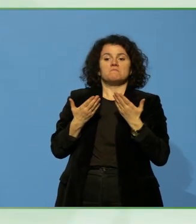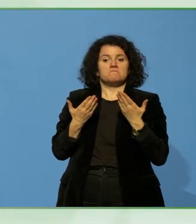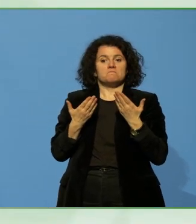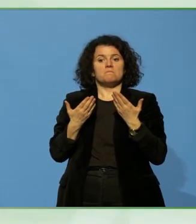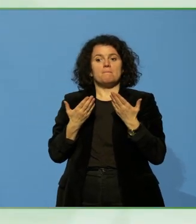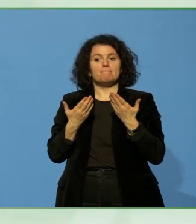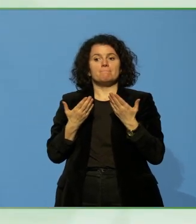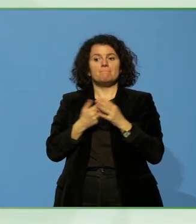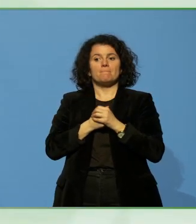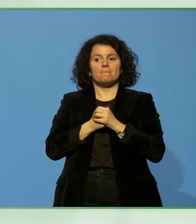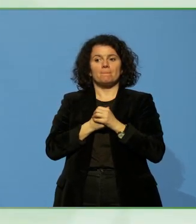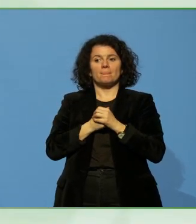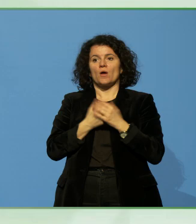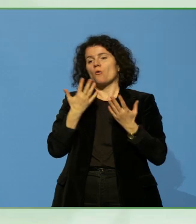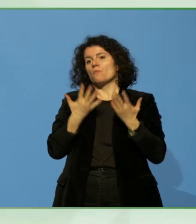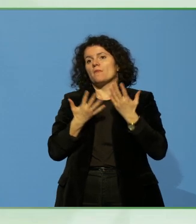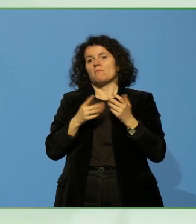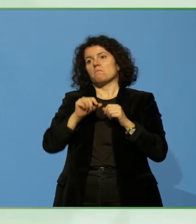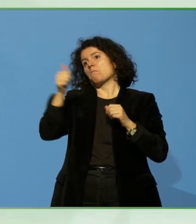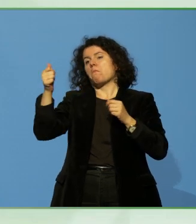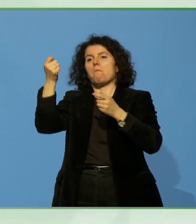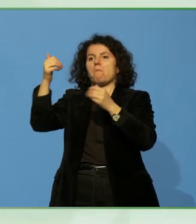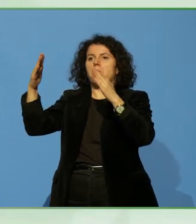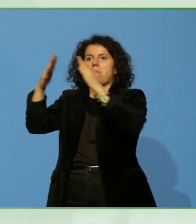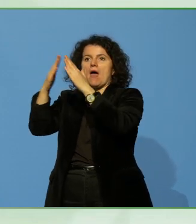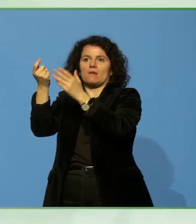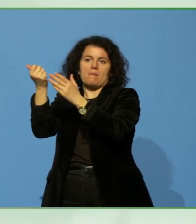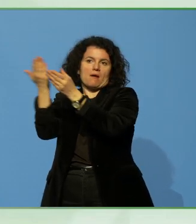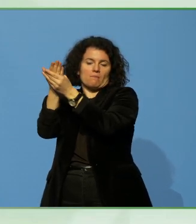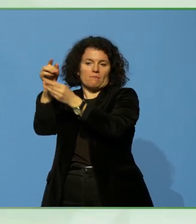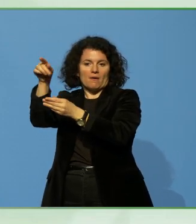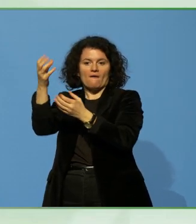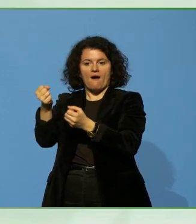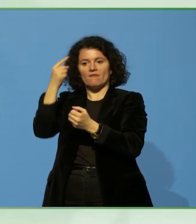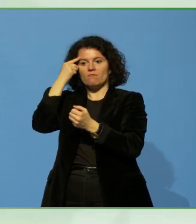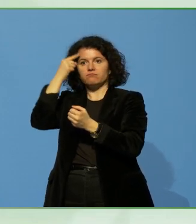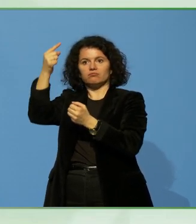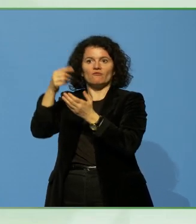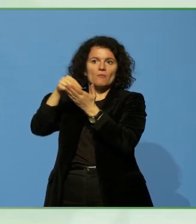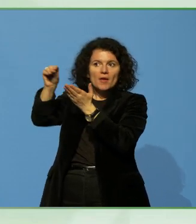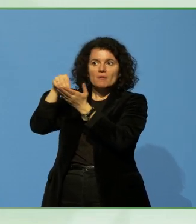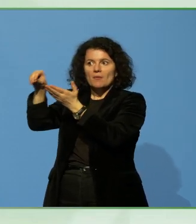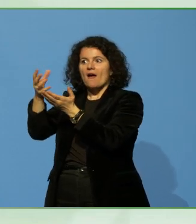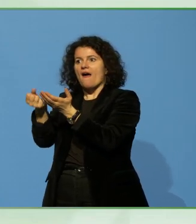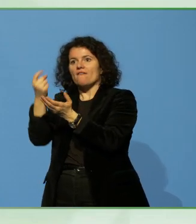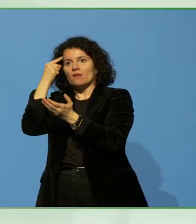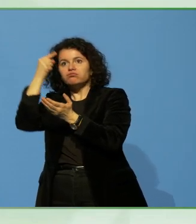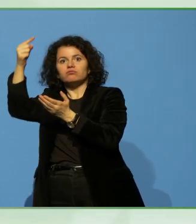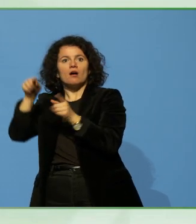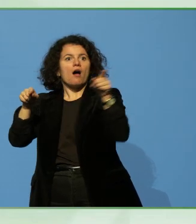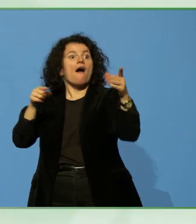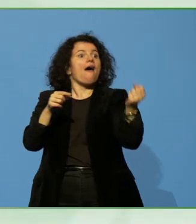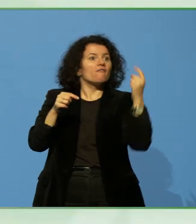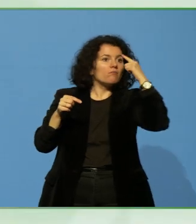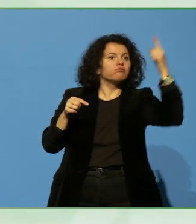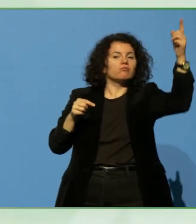very innovative, inclusive options for payment. So I think it is very scattered. And